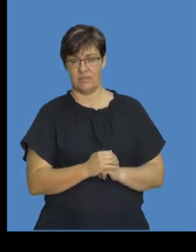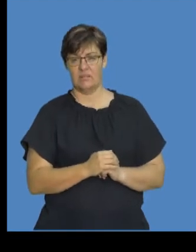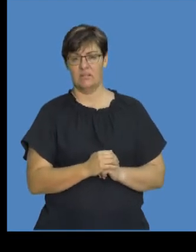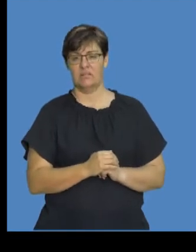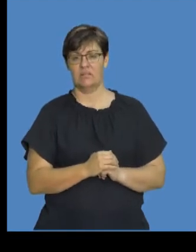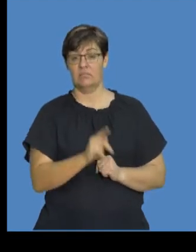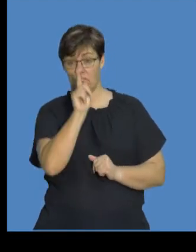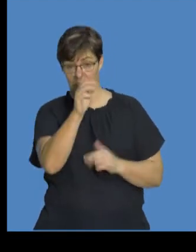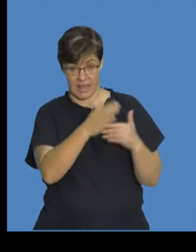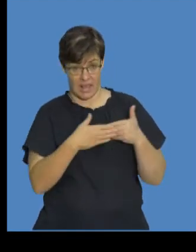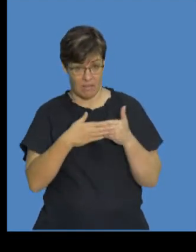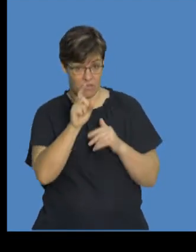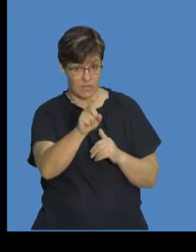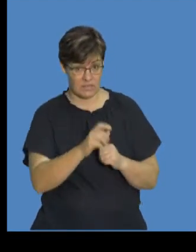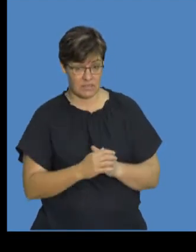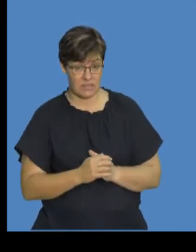account. Now be careful.